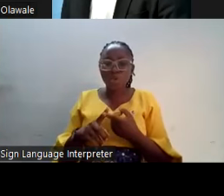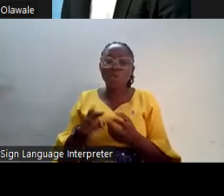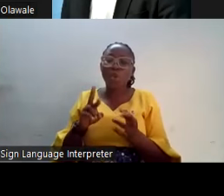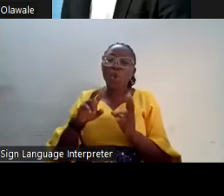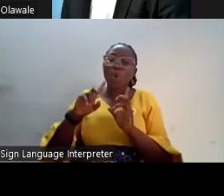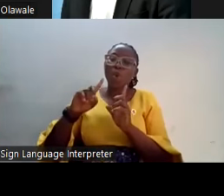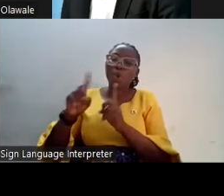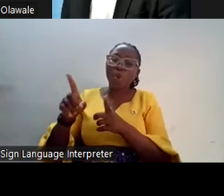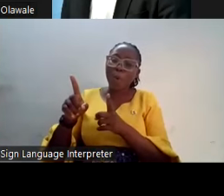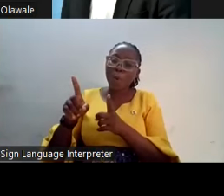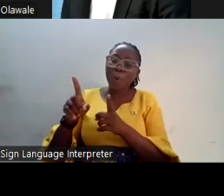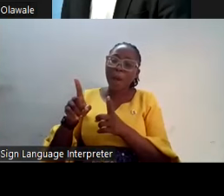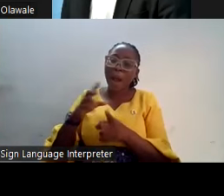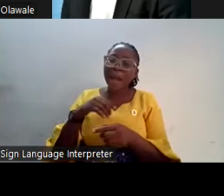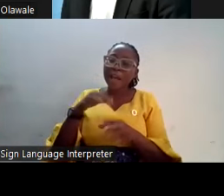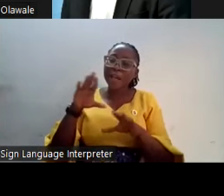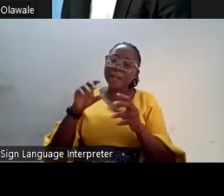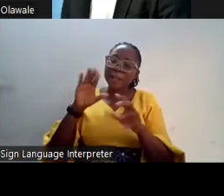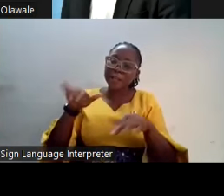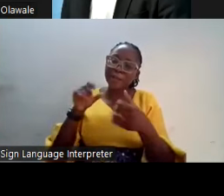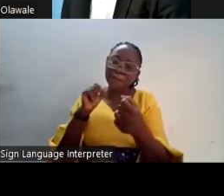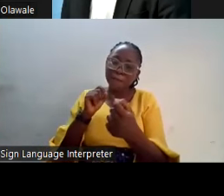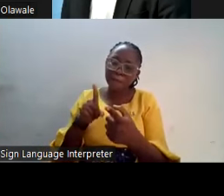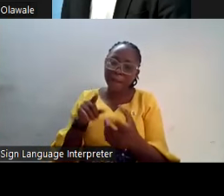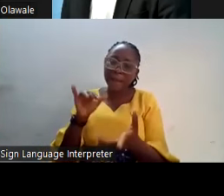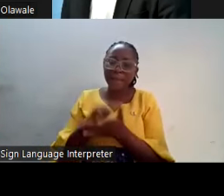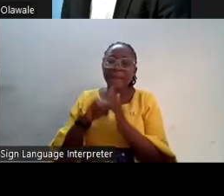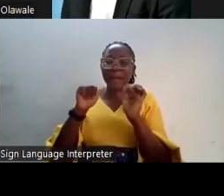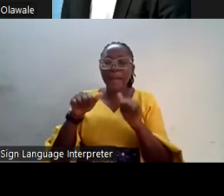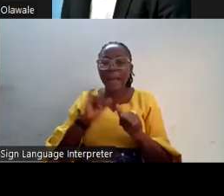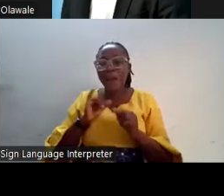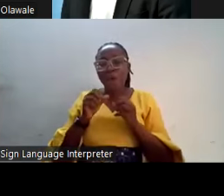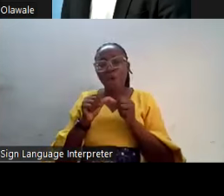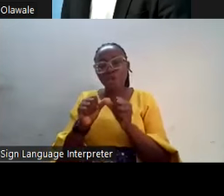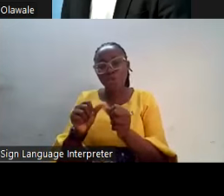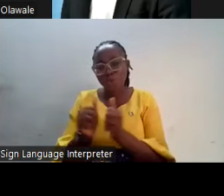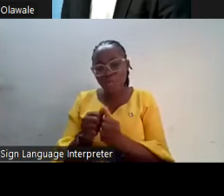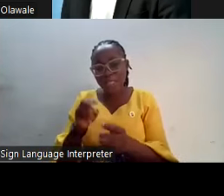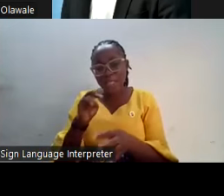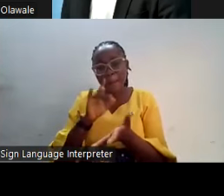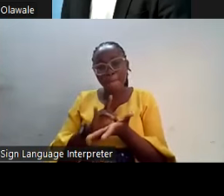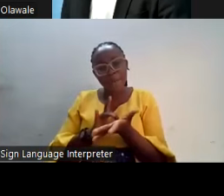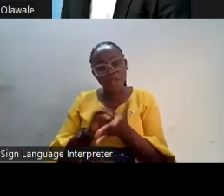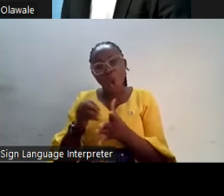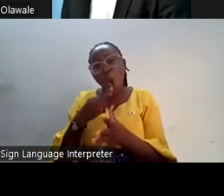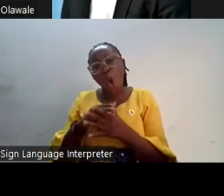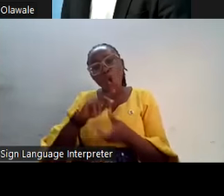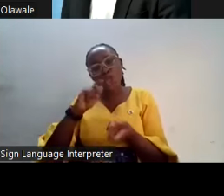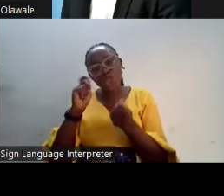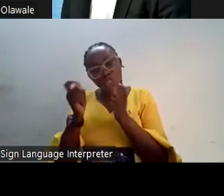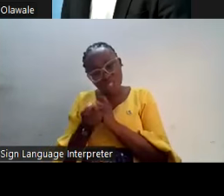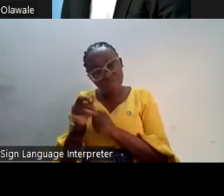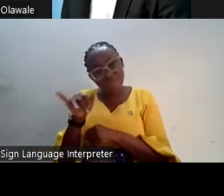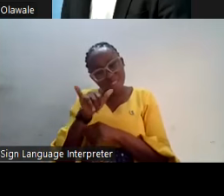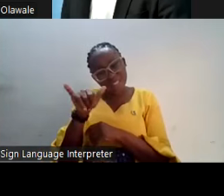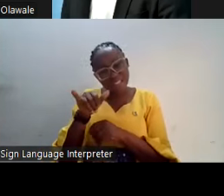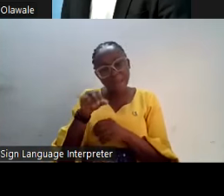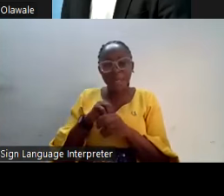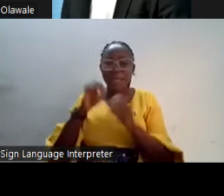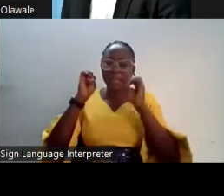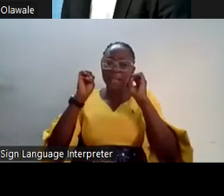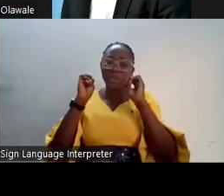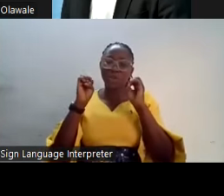do we have need to continue with the medicine that they gave us, or do we need to change medicines? So similarly in education we use